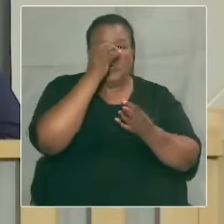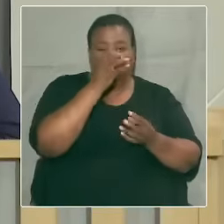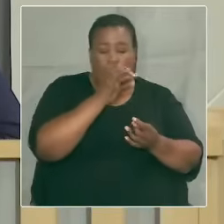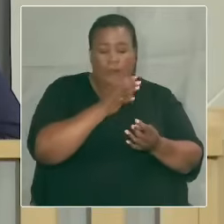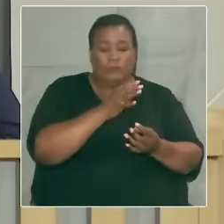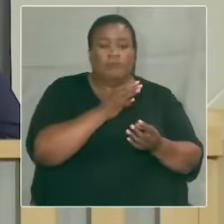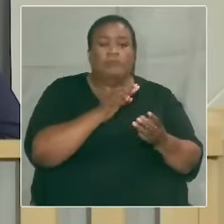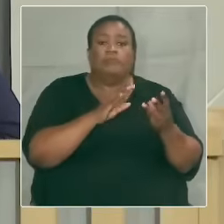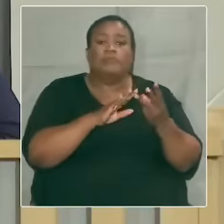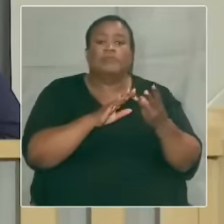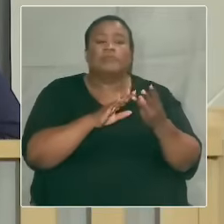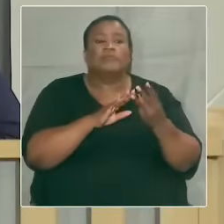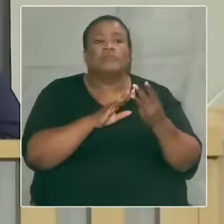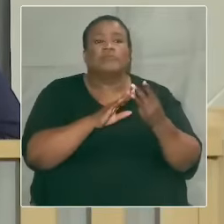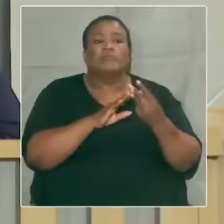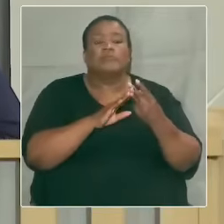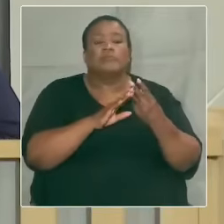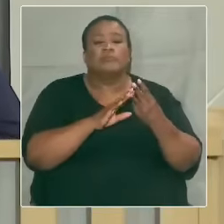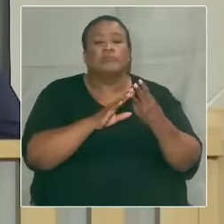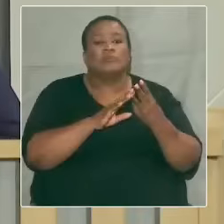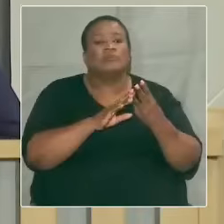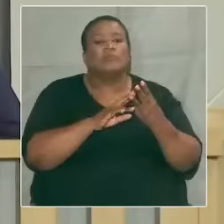approach to investigation.